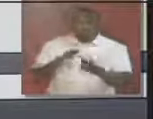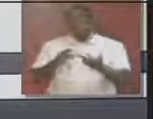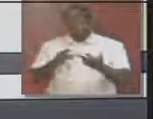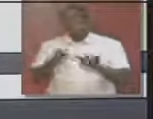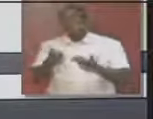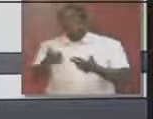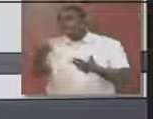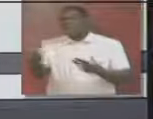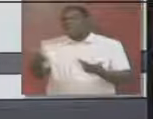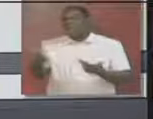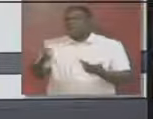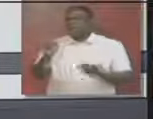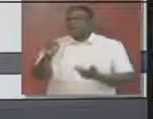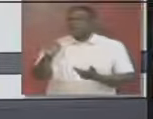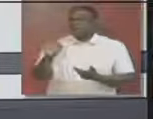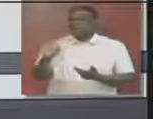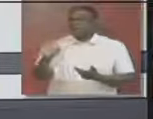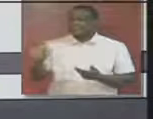now.